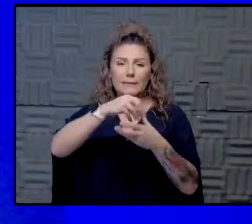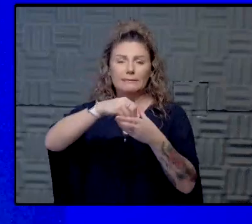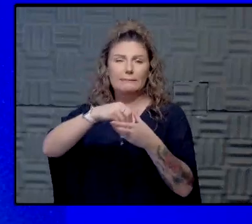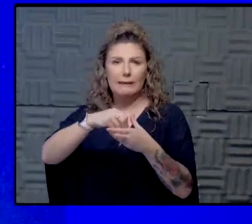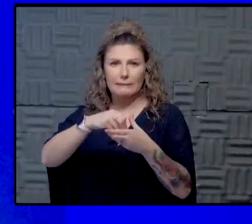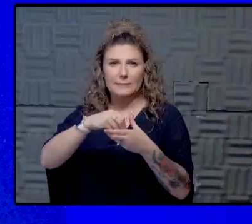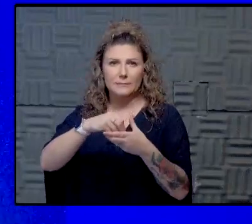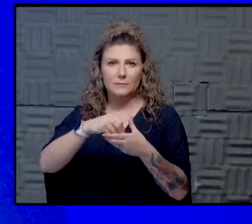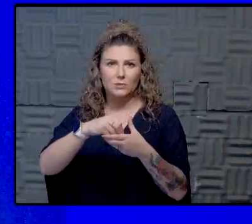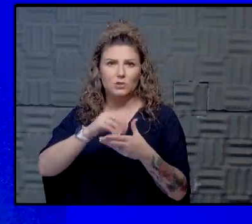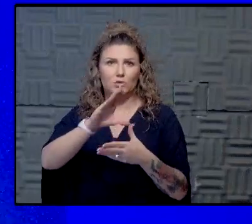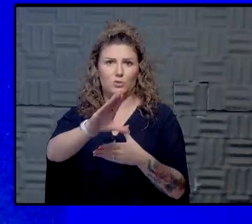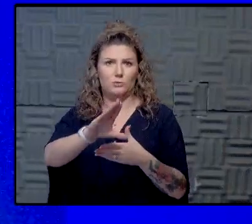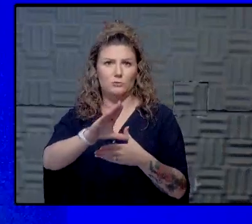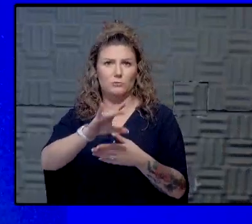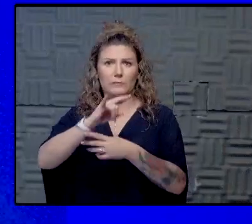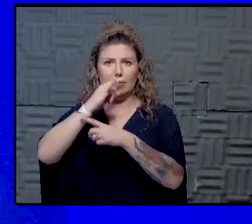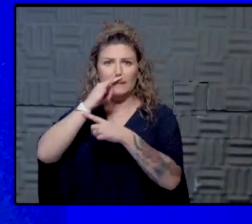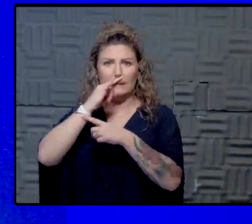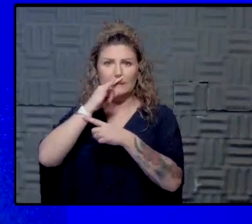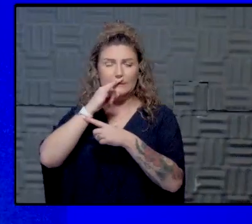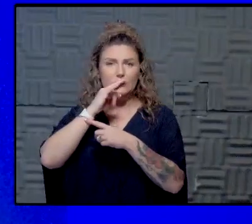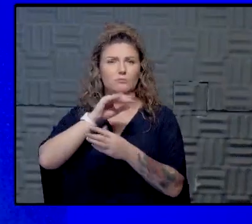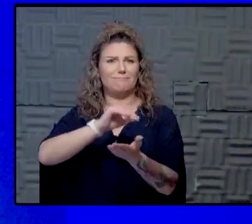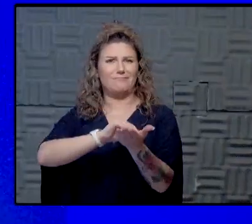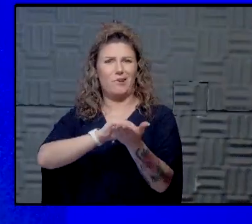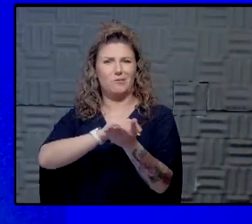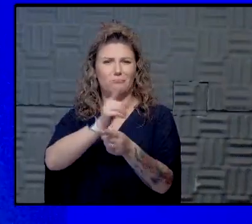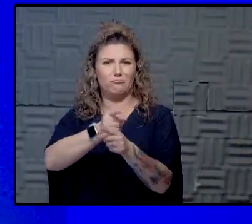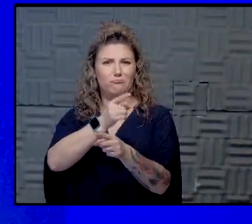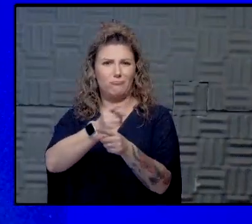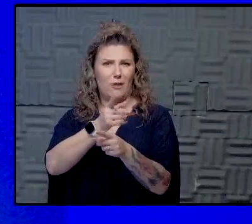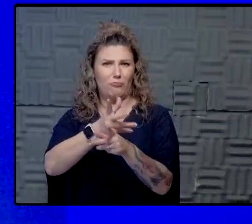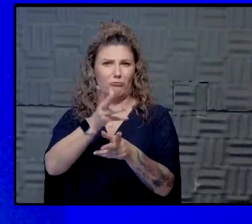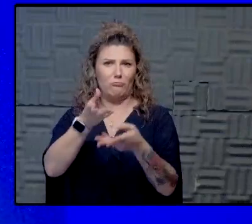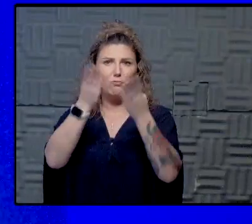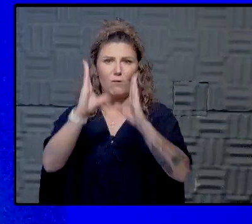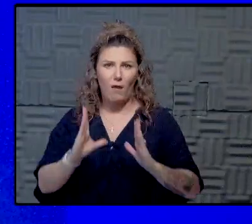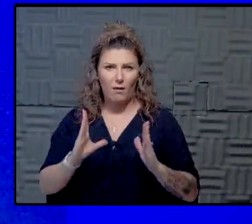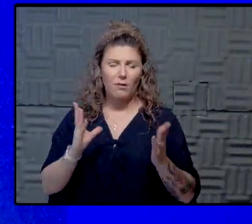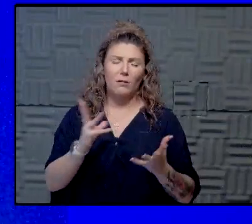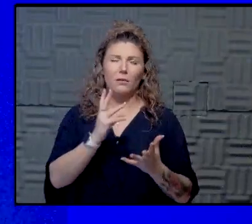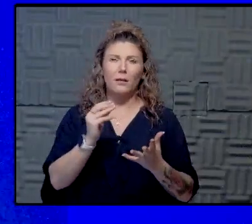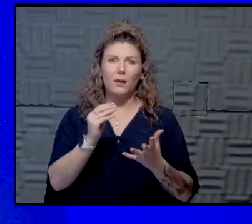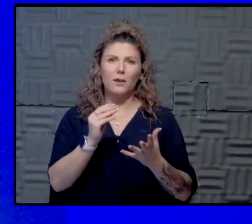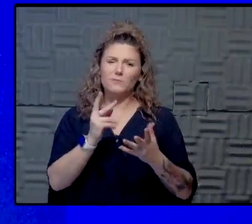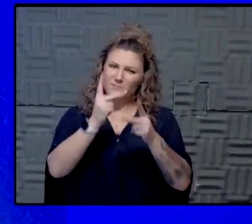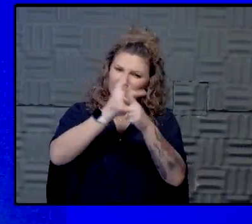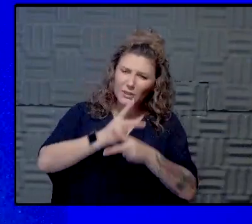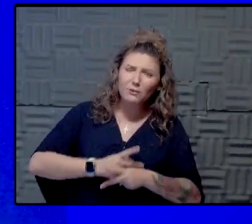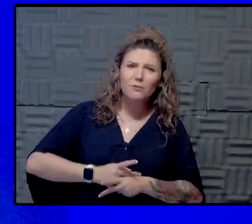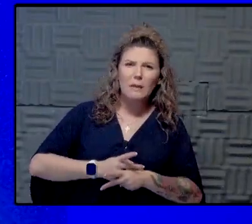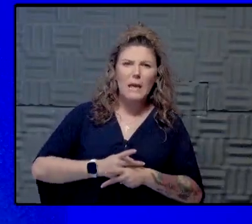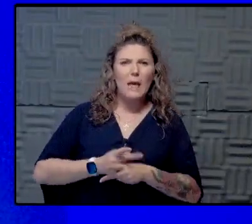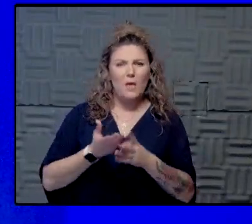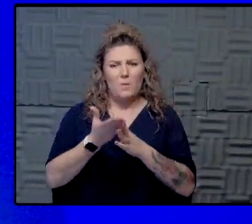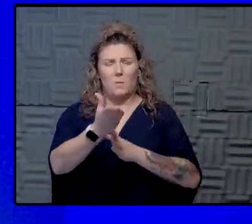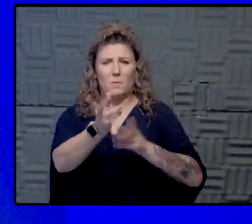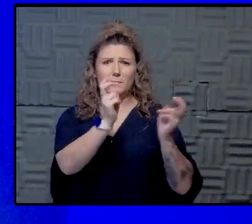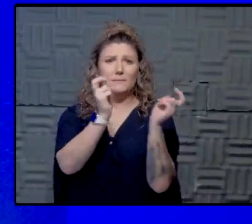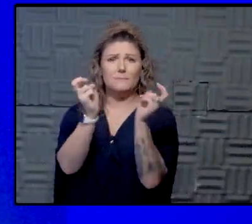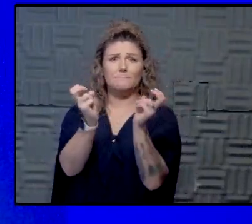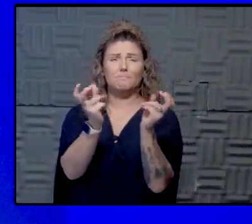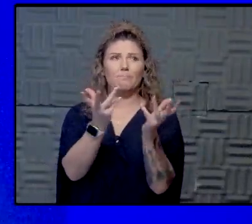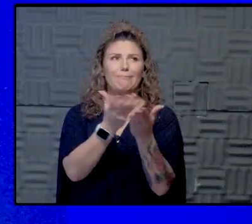your kid's regular provider. And so whether just working through those things, because a lot of times, we can have